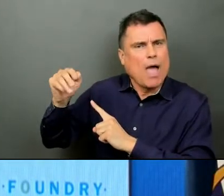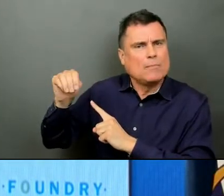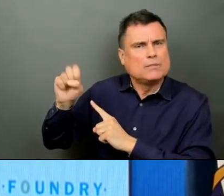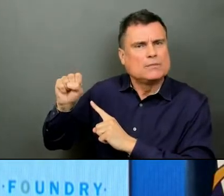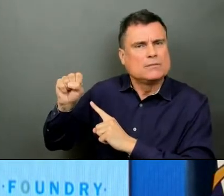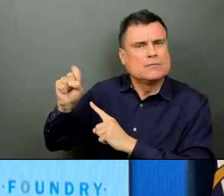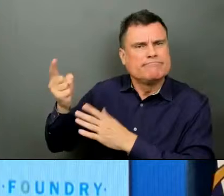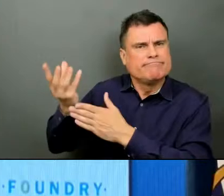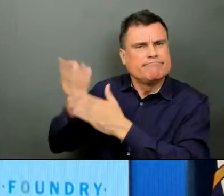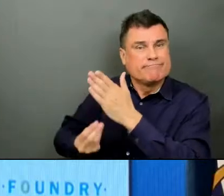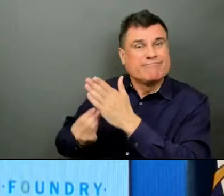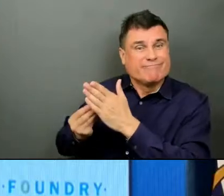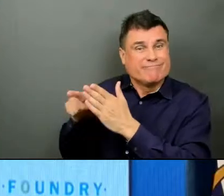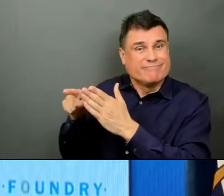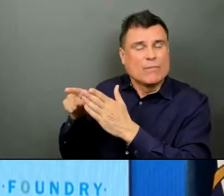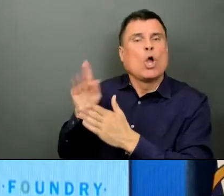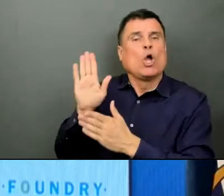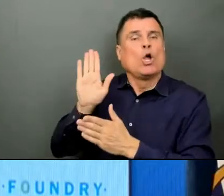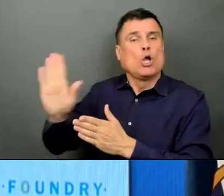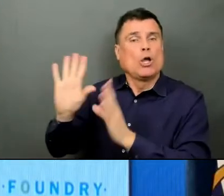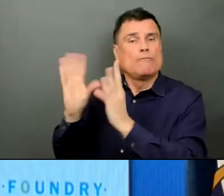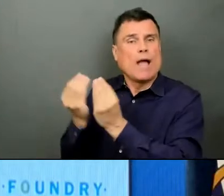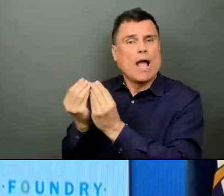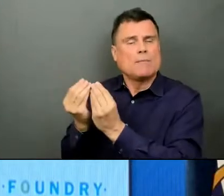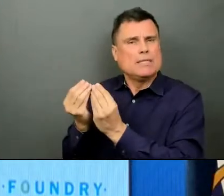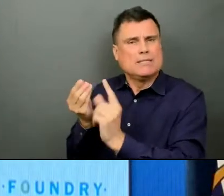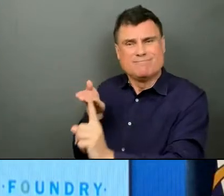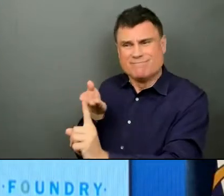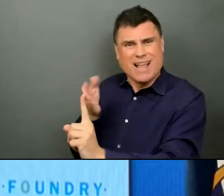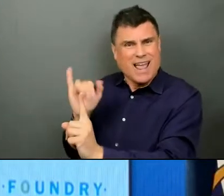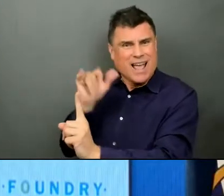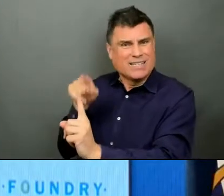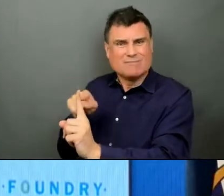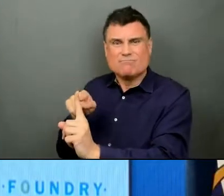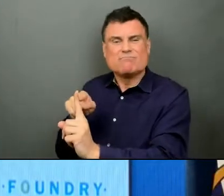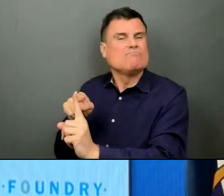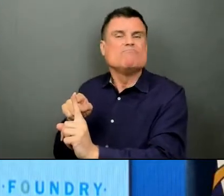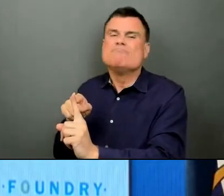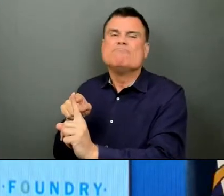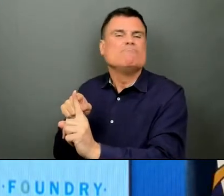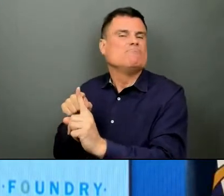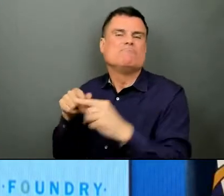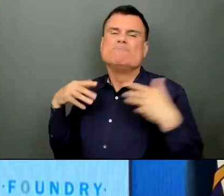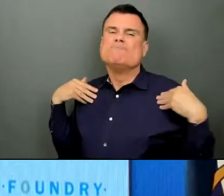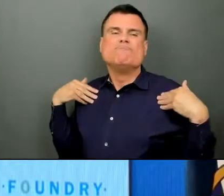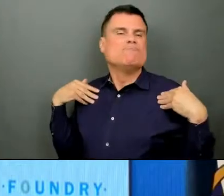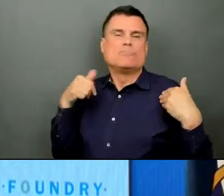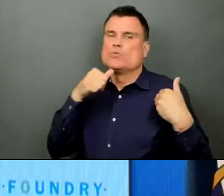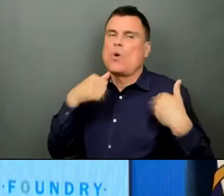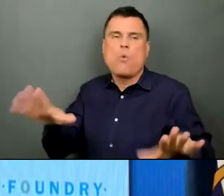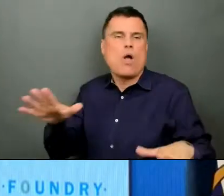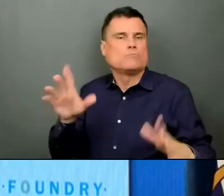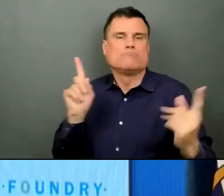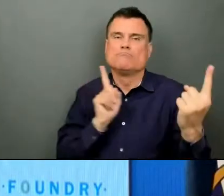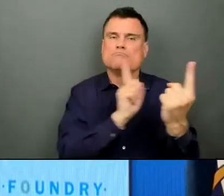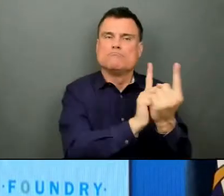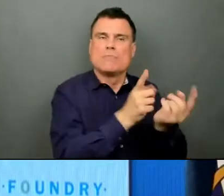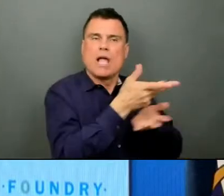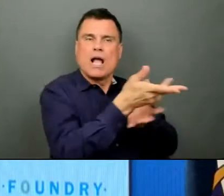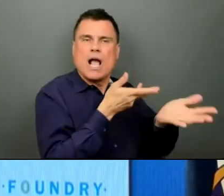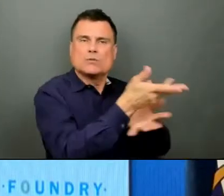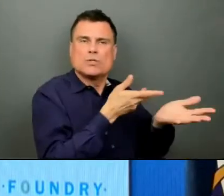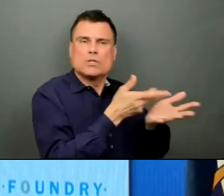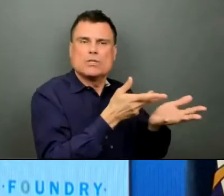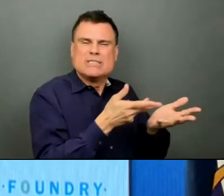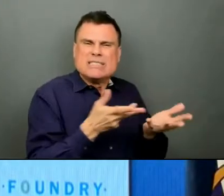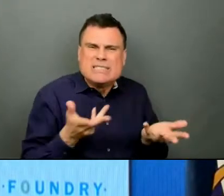what your government is doing to protect children like this that are in high-risk situations, at high risk of death, who refuse